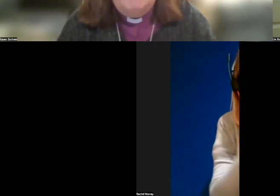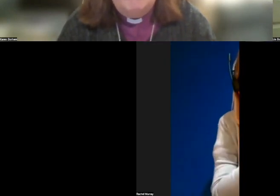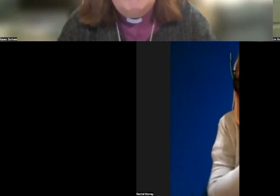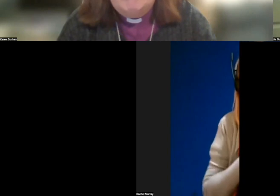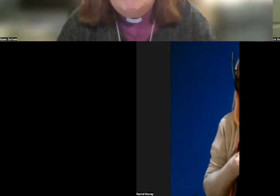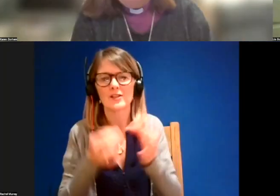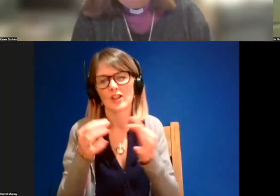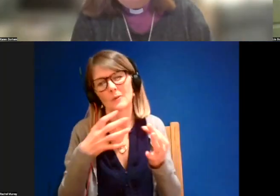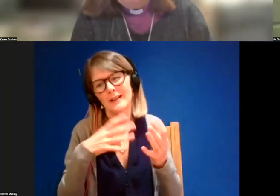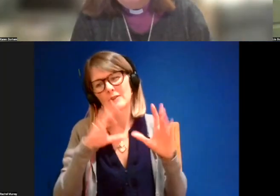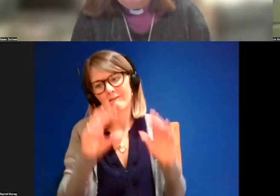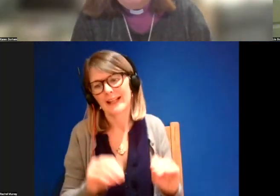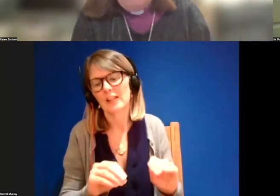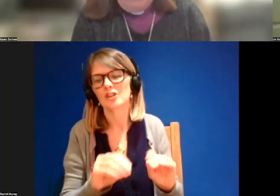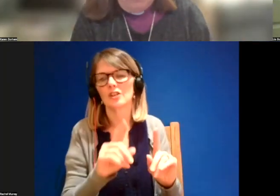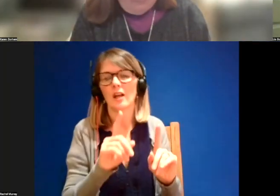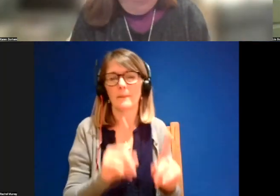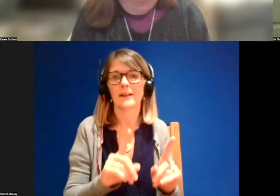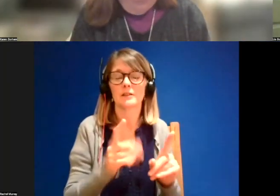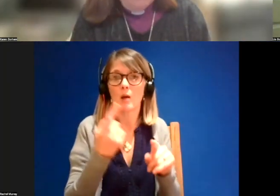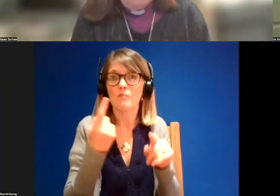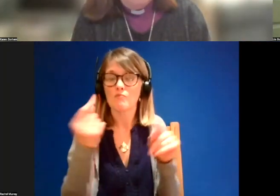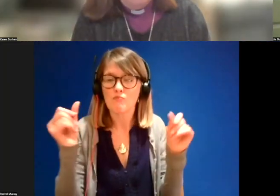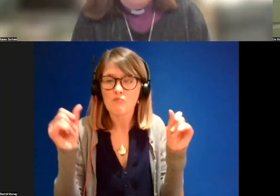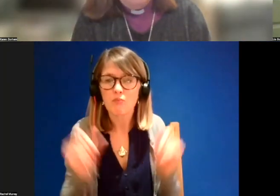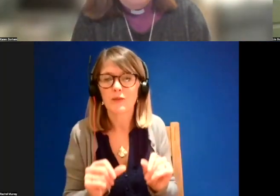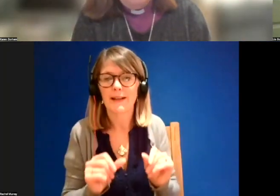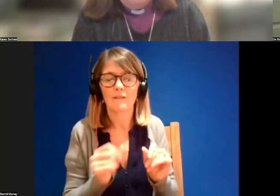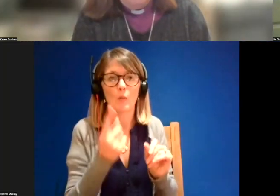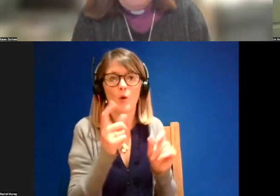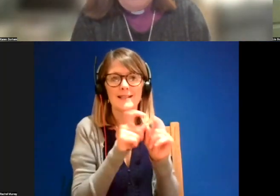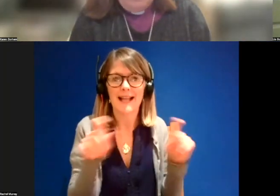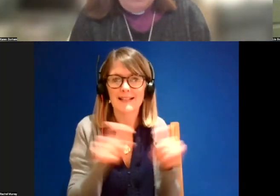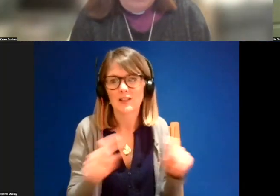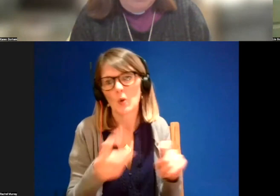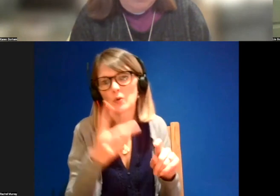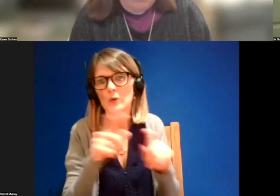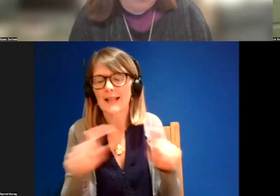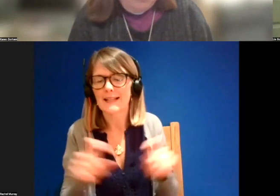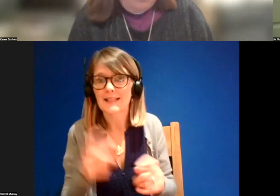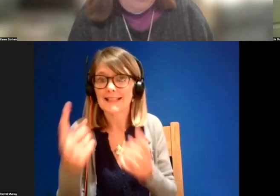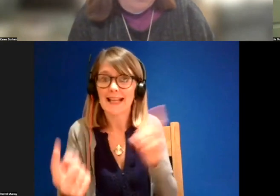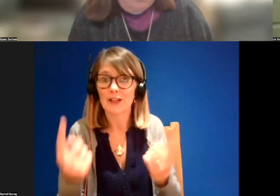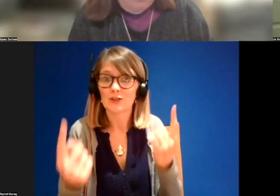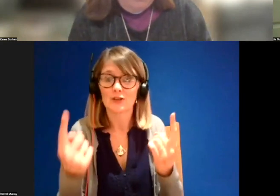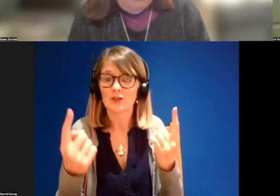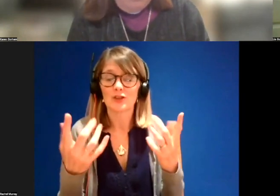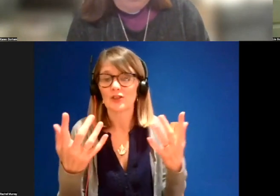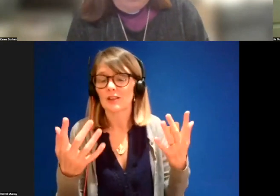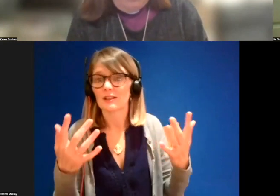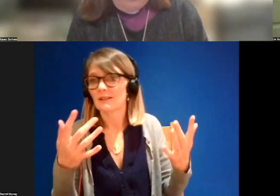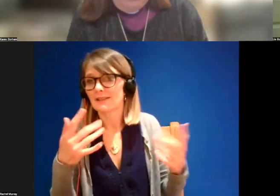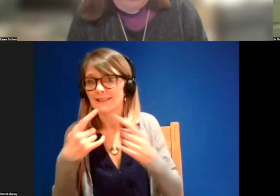often. I wonder if very, very briefly, literally sort of a sentence or two sentences each, you might like to say something about